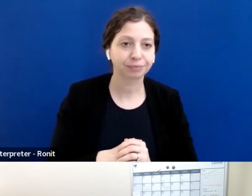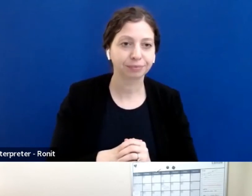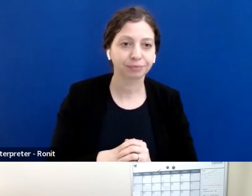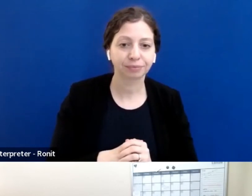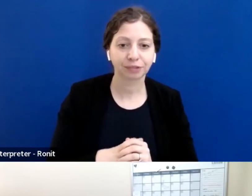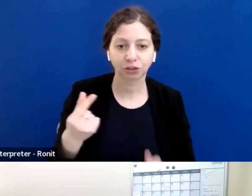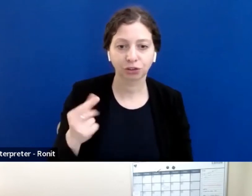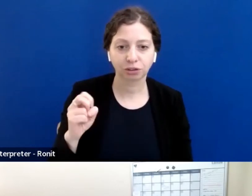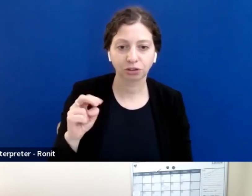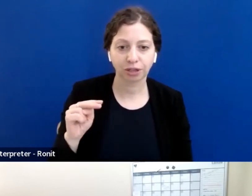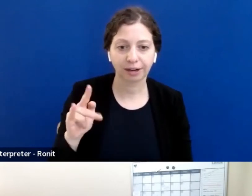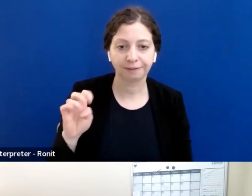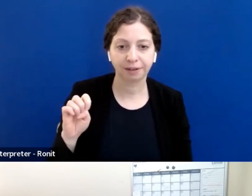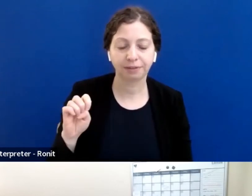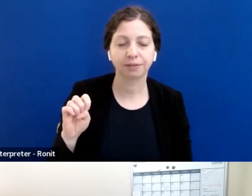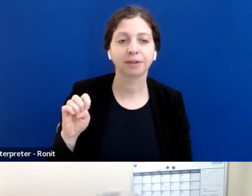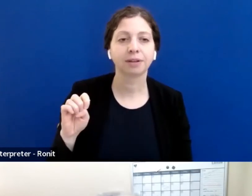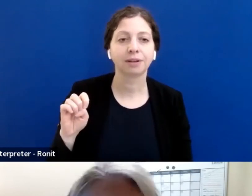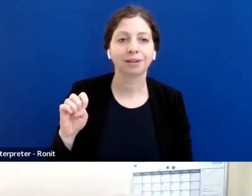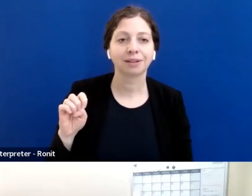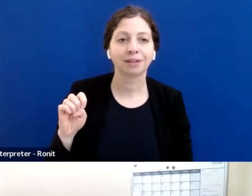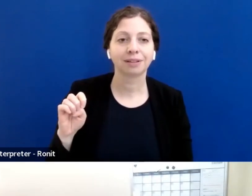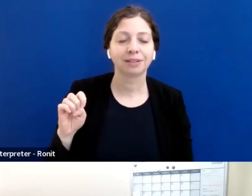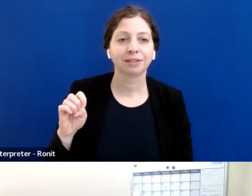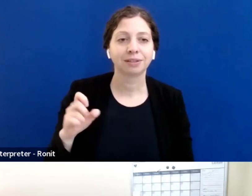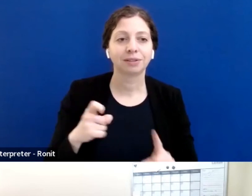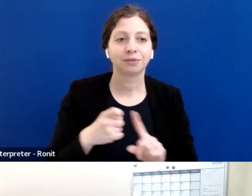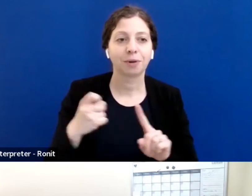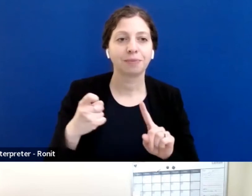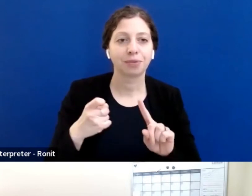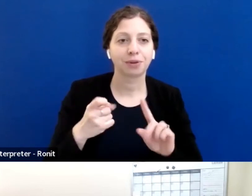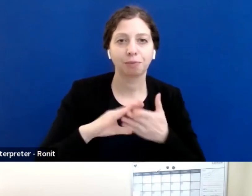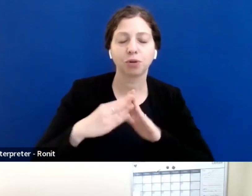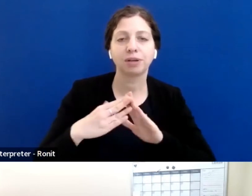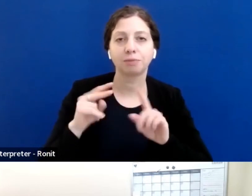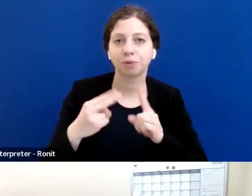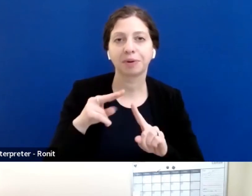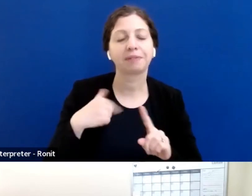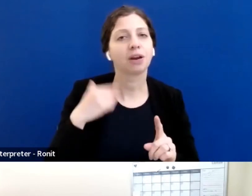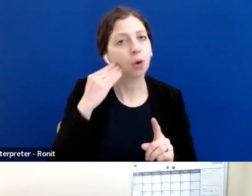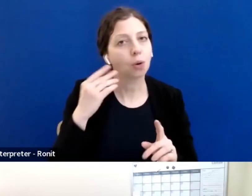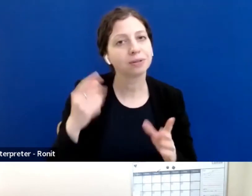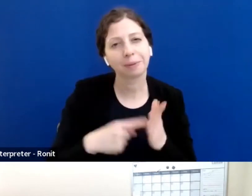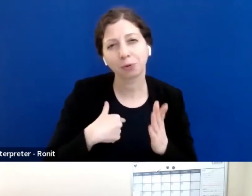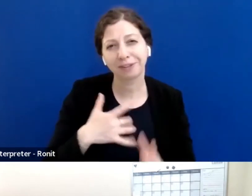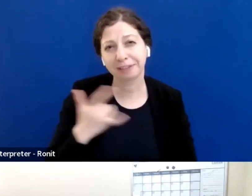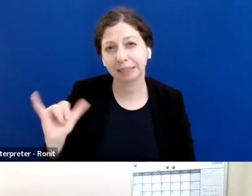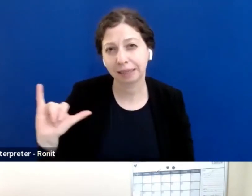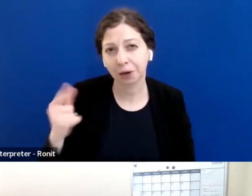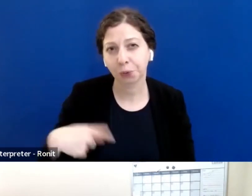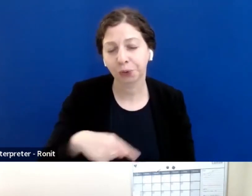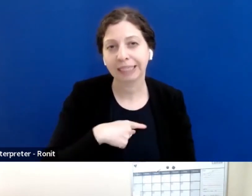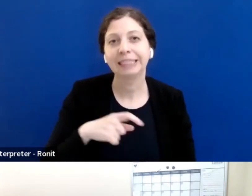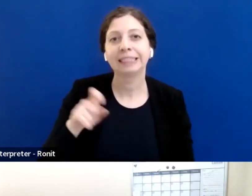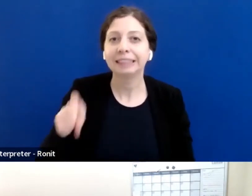Genevieve, you know, from the brain injury community perspective, I know sometimes we're always feeling like we need